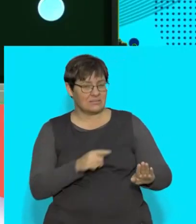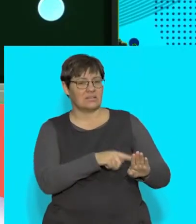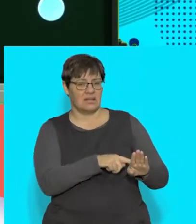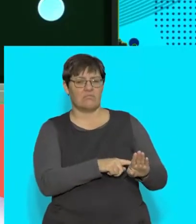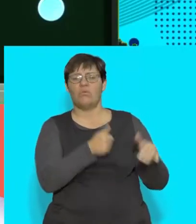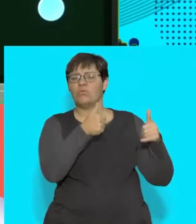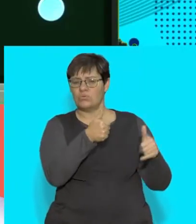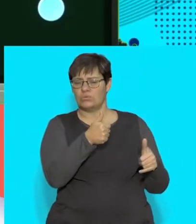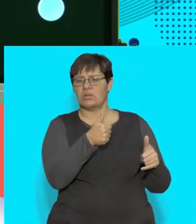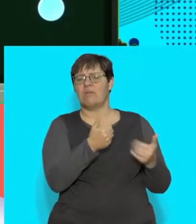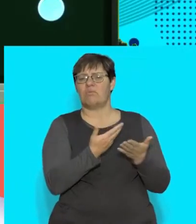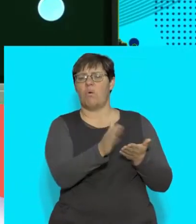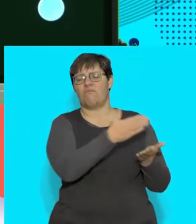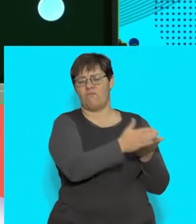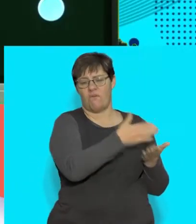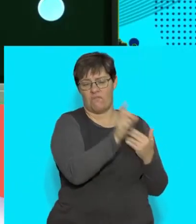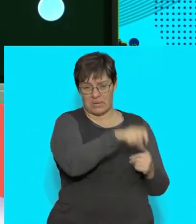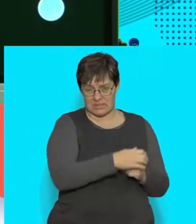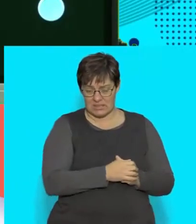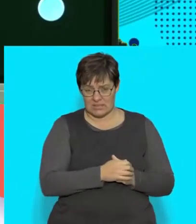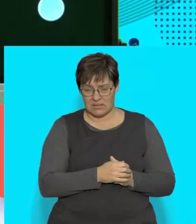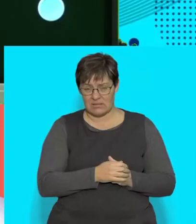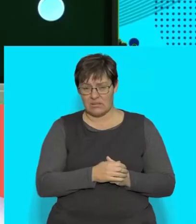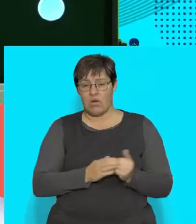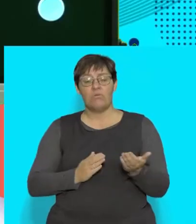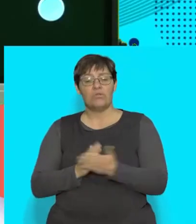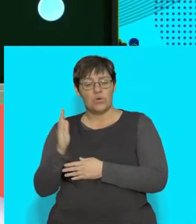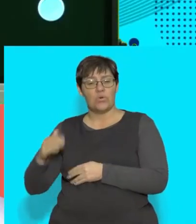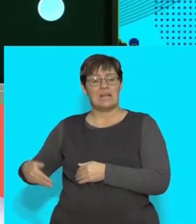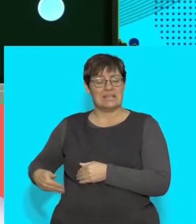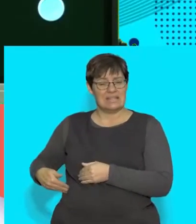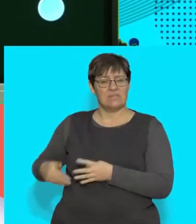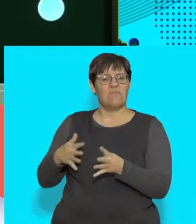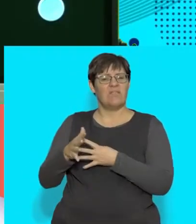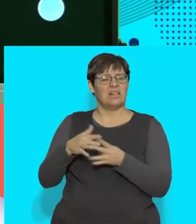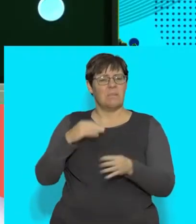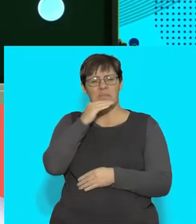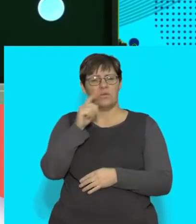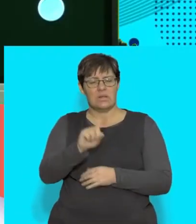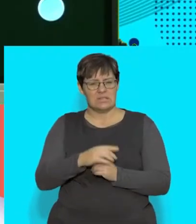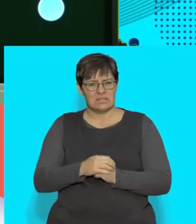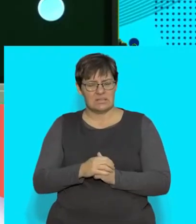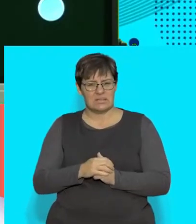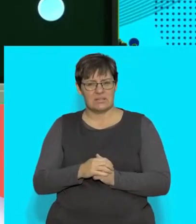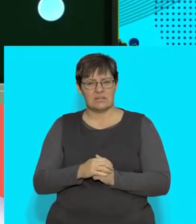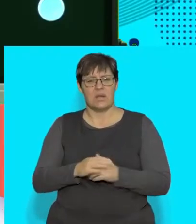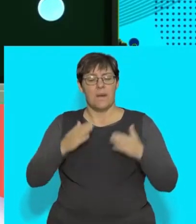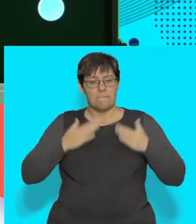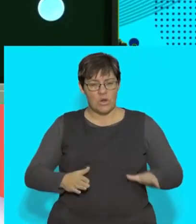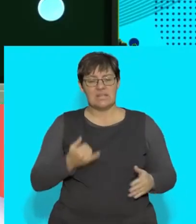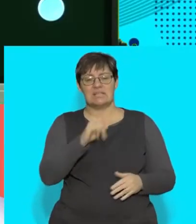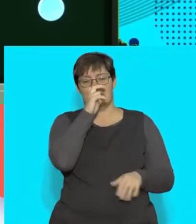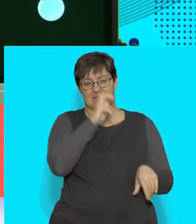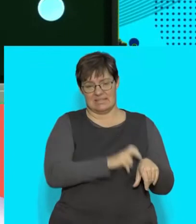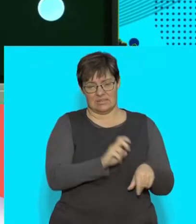is good. I know that sounds weird, but what goes through our kidney to filter means I need to keep the things that my body still